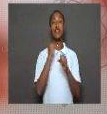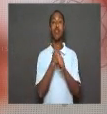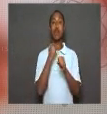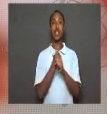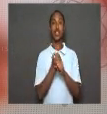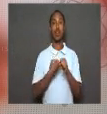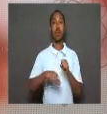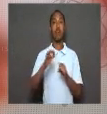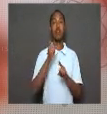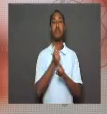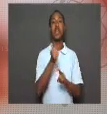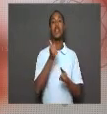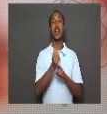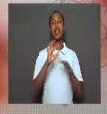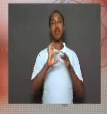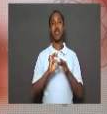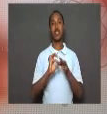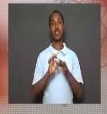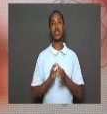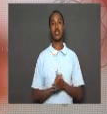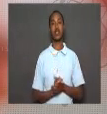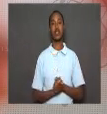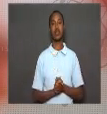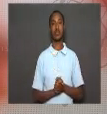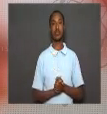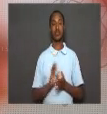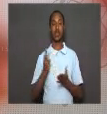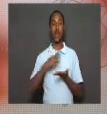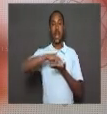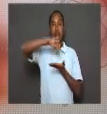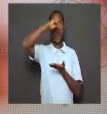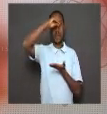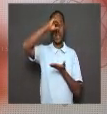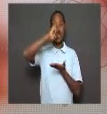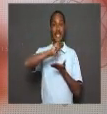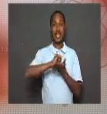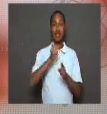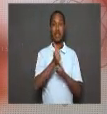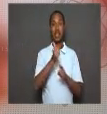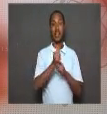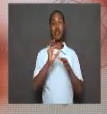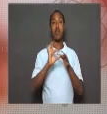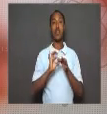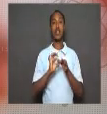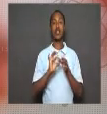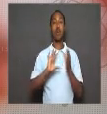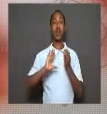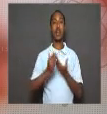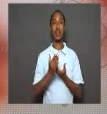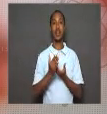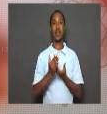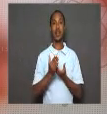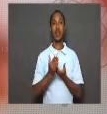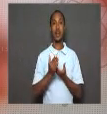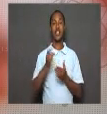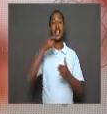formation of metallic bonds. We learned that metallic bonding occurs